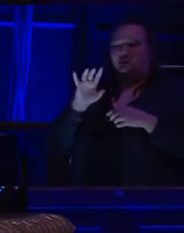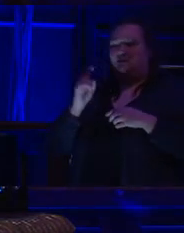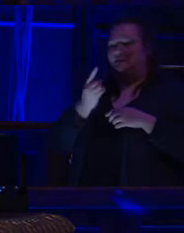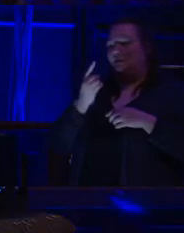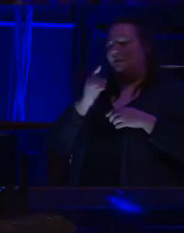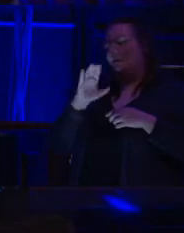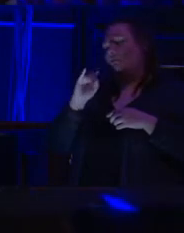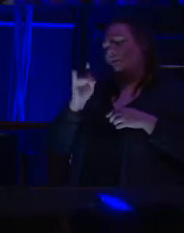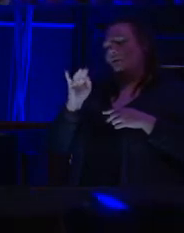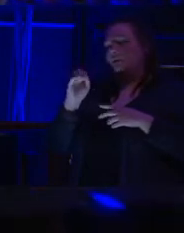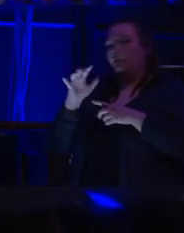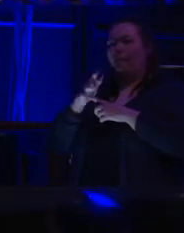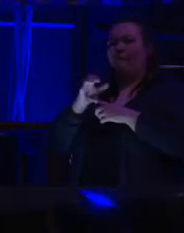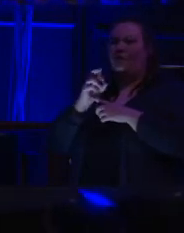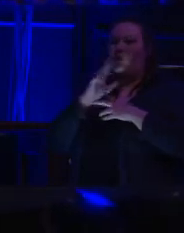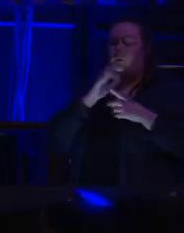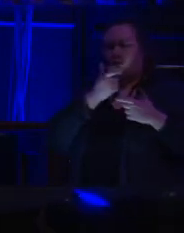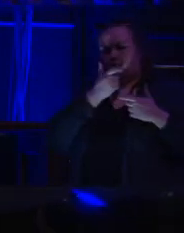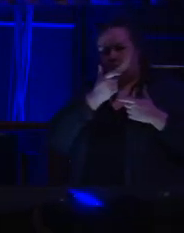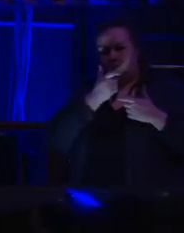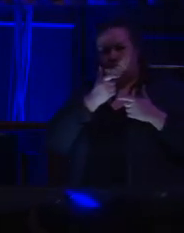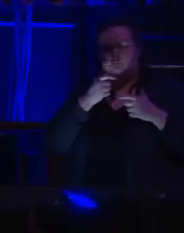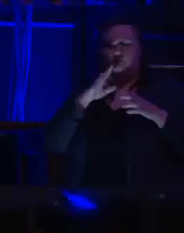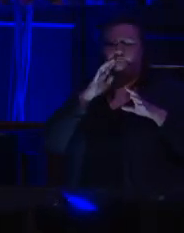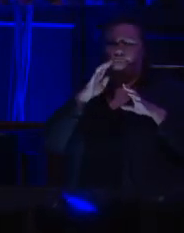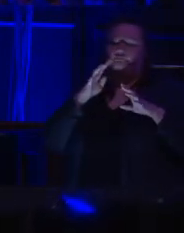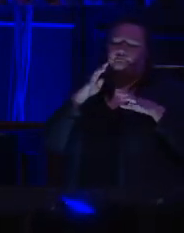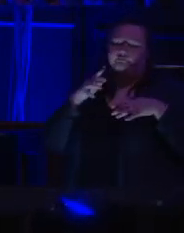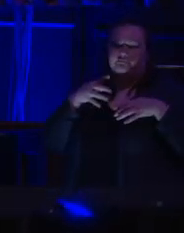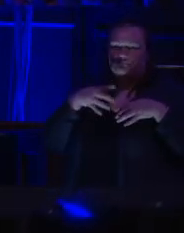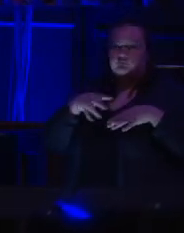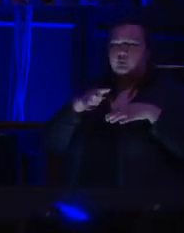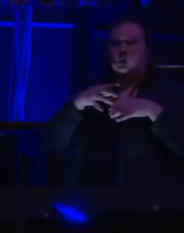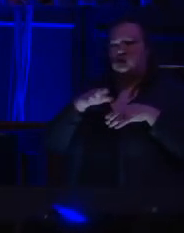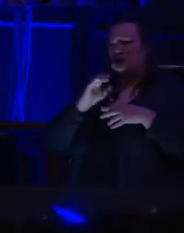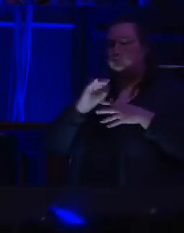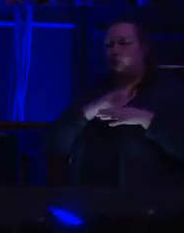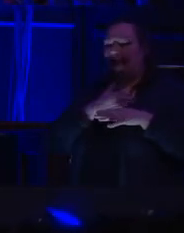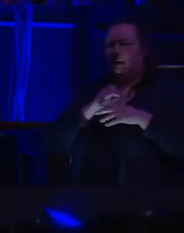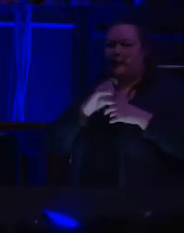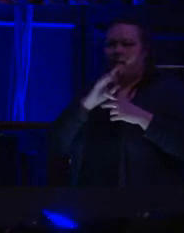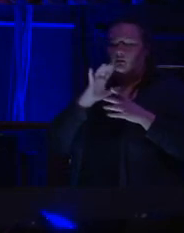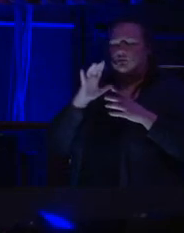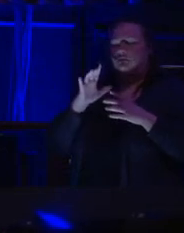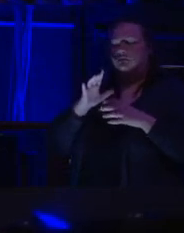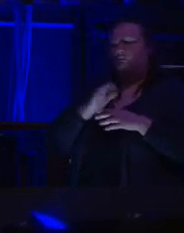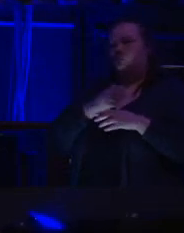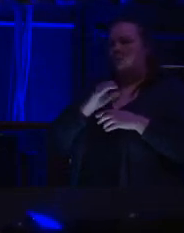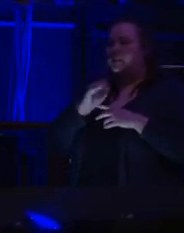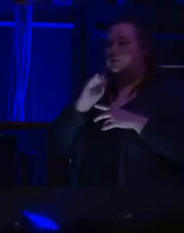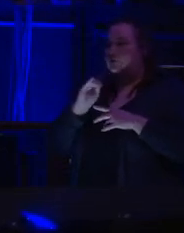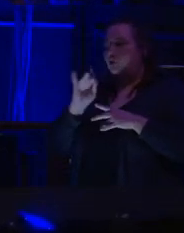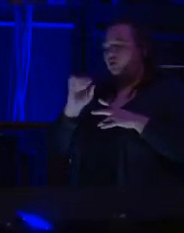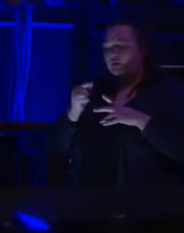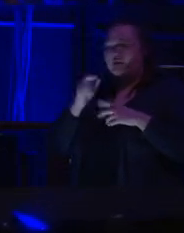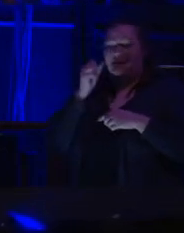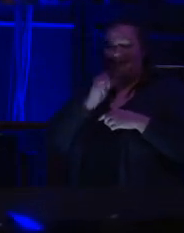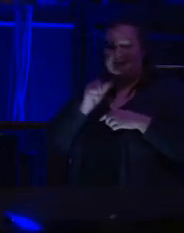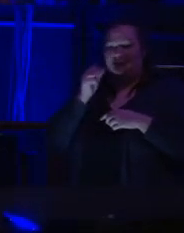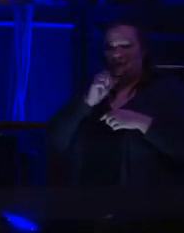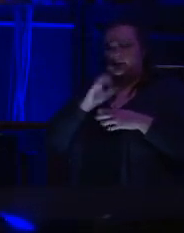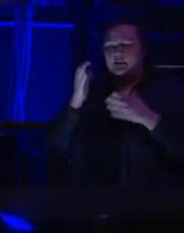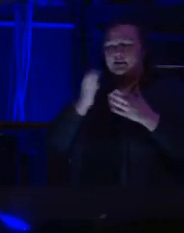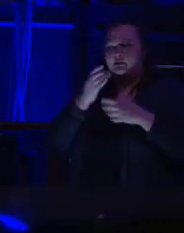or watch the marching band coax brass instruments into shiny song. Every day here,